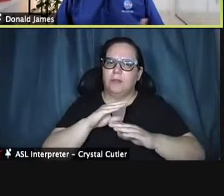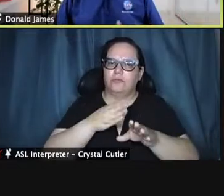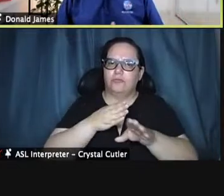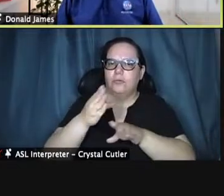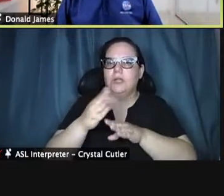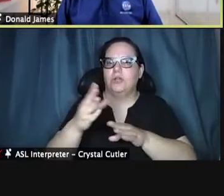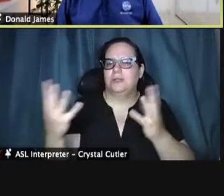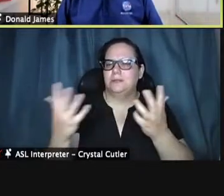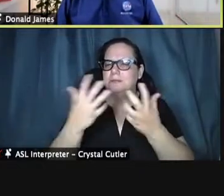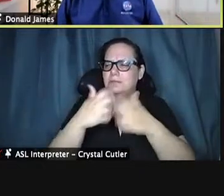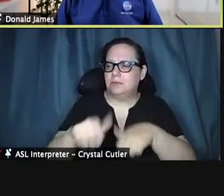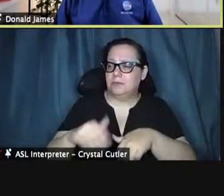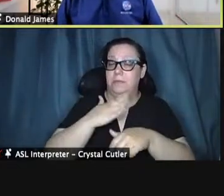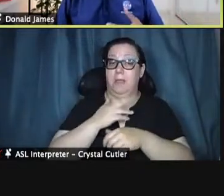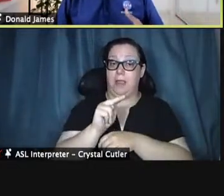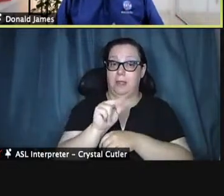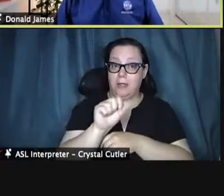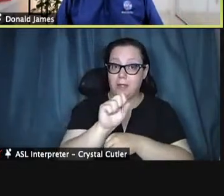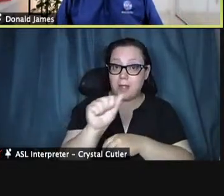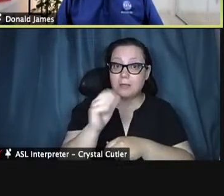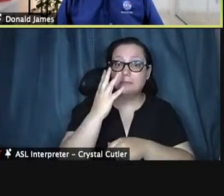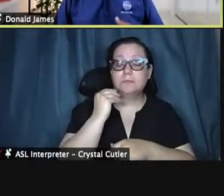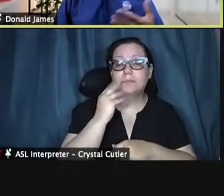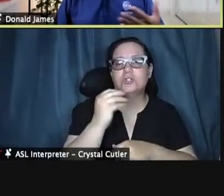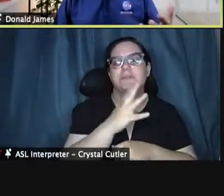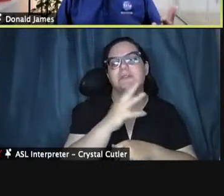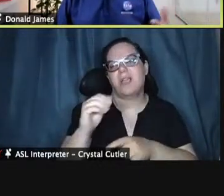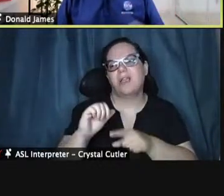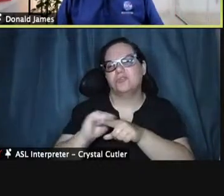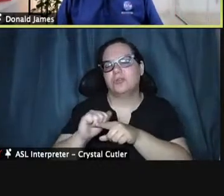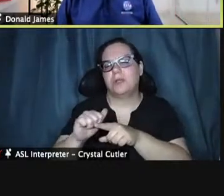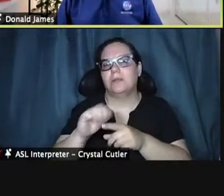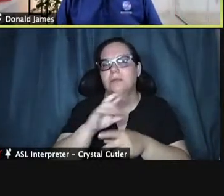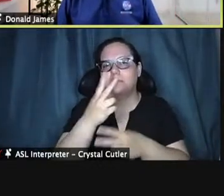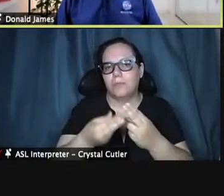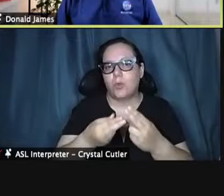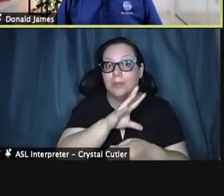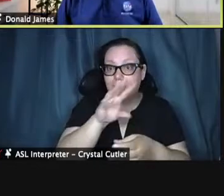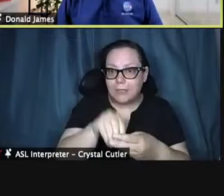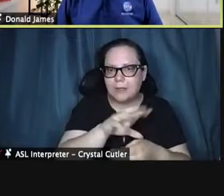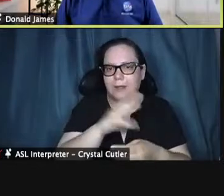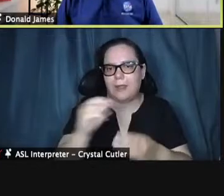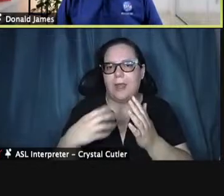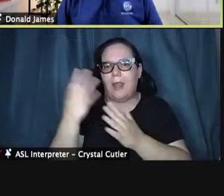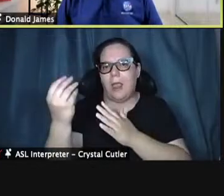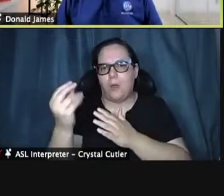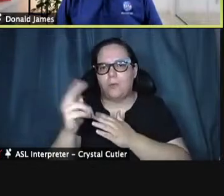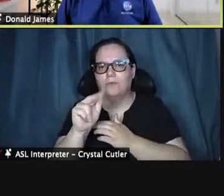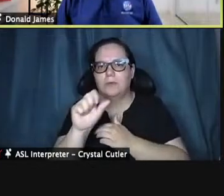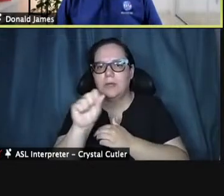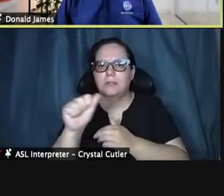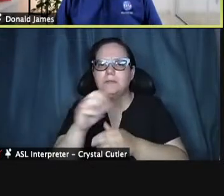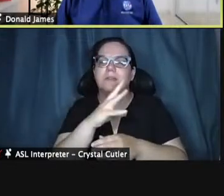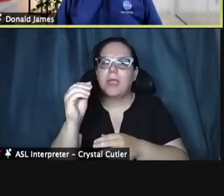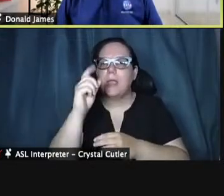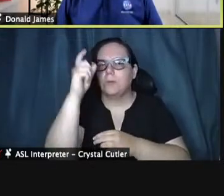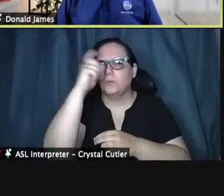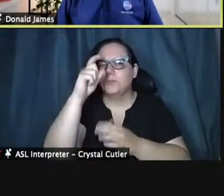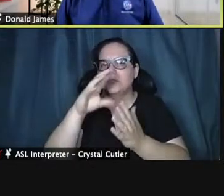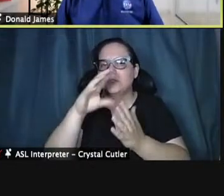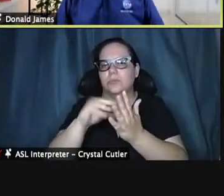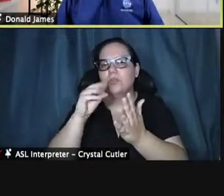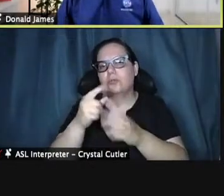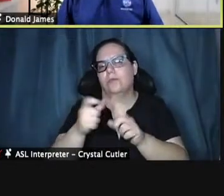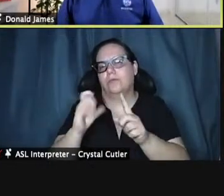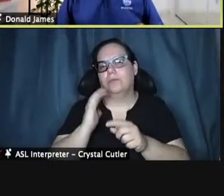the training I've had both inside and outside of NASA, as well as the wisdom that I learned from our mother. And I